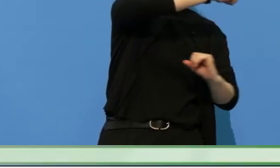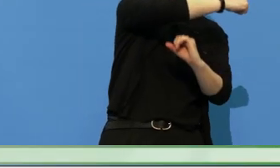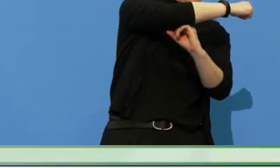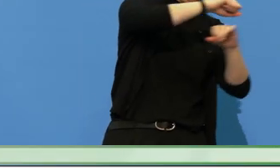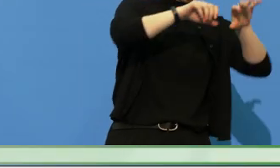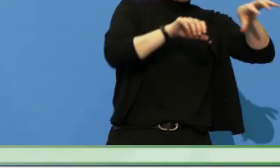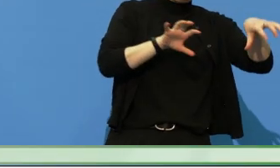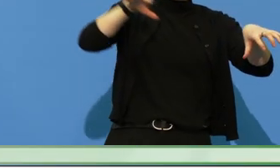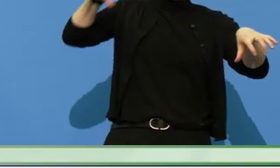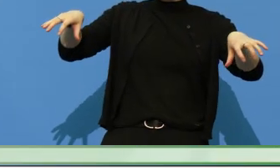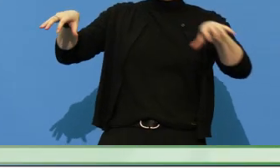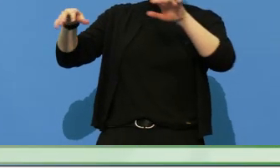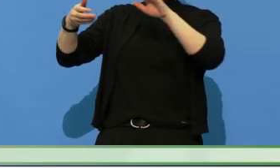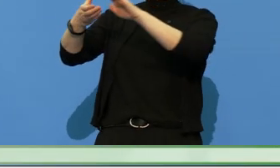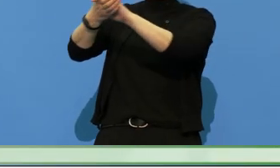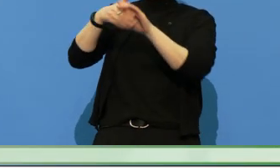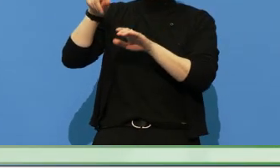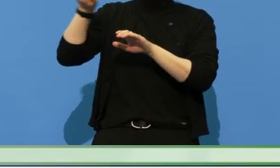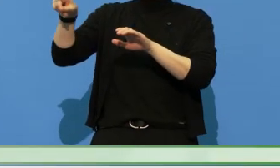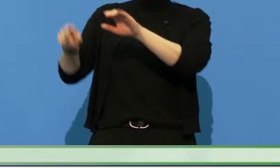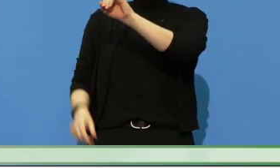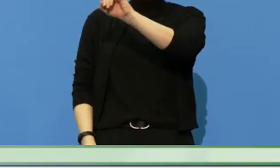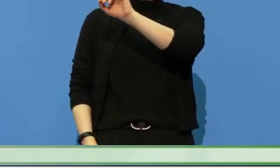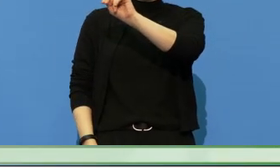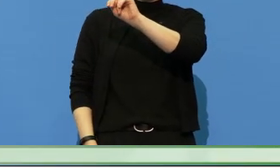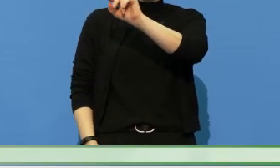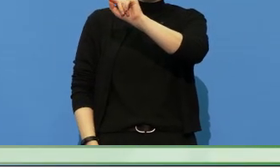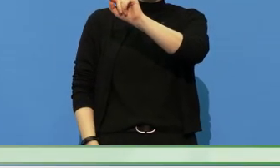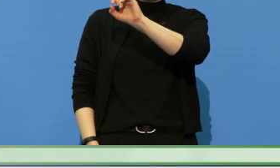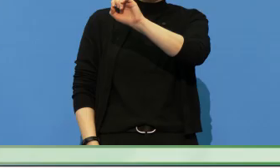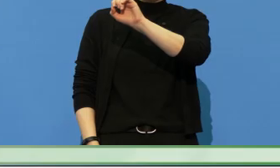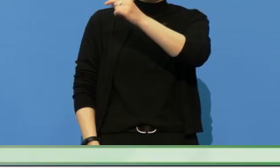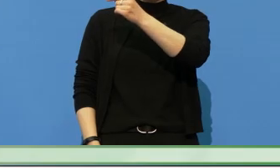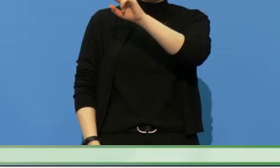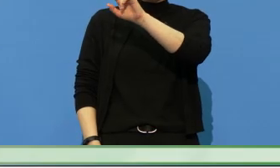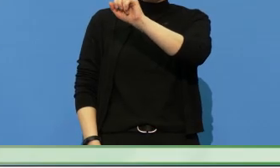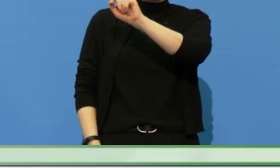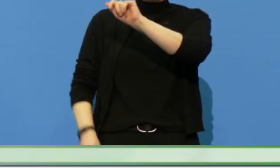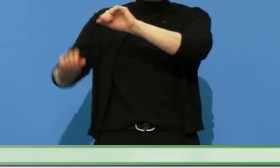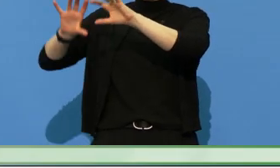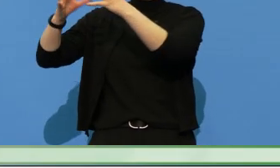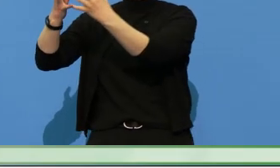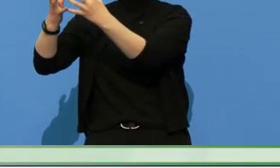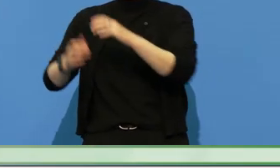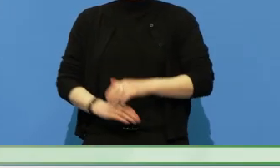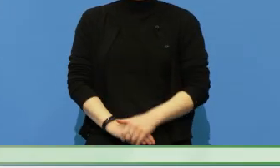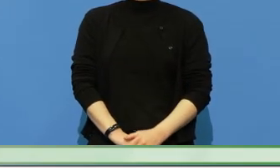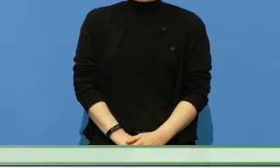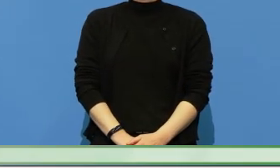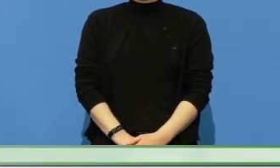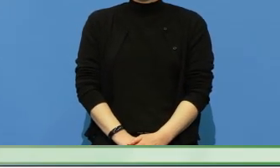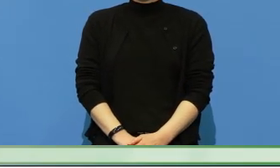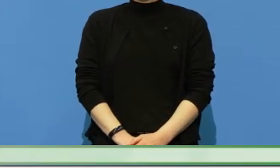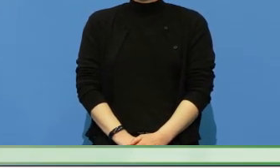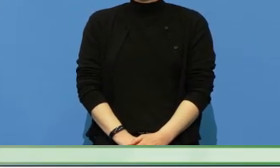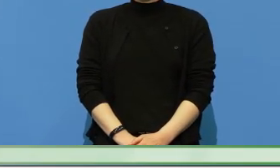disabilities because it's dealing with job market, with hiring people with disabilities. But